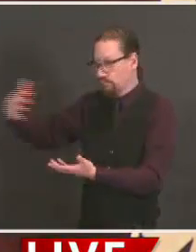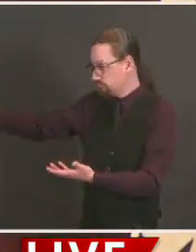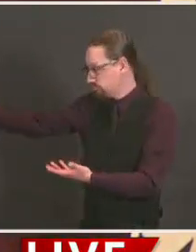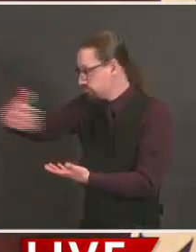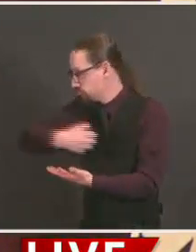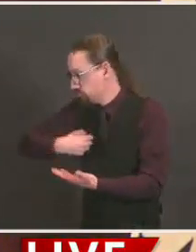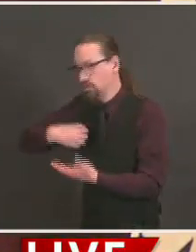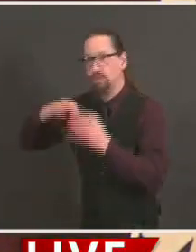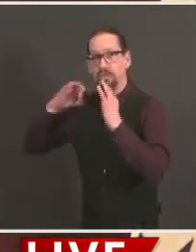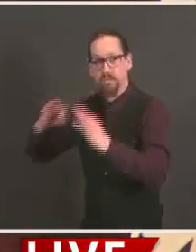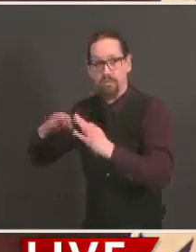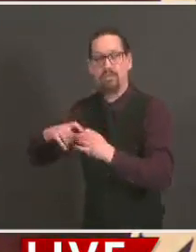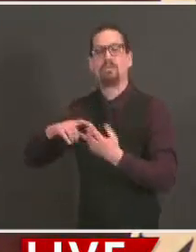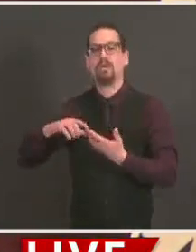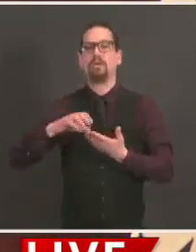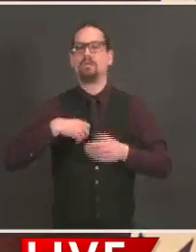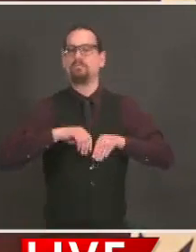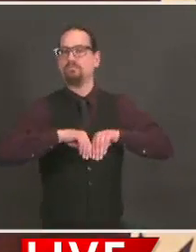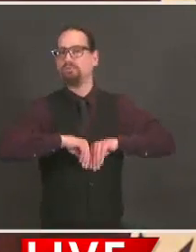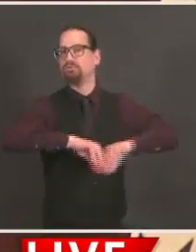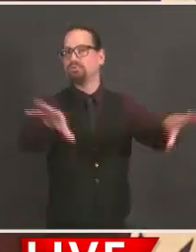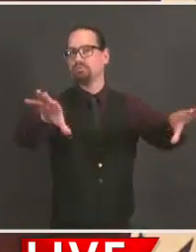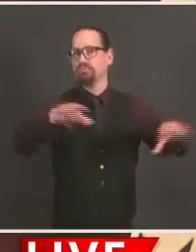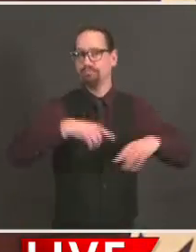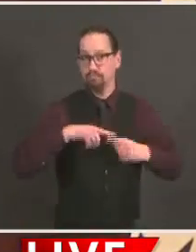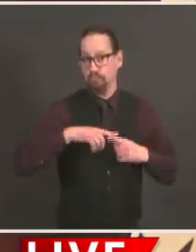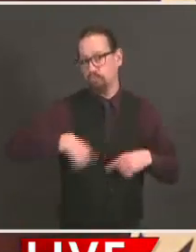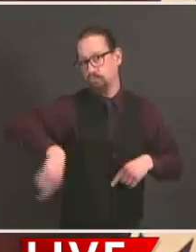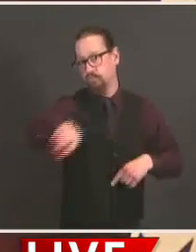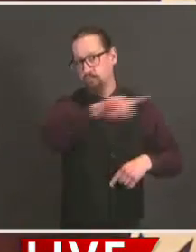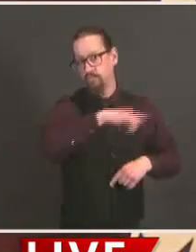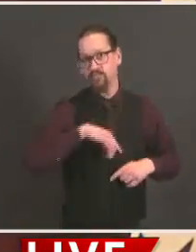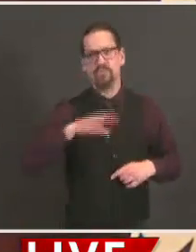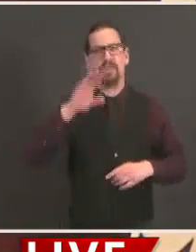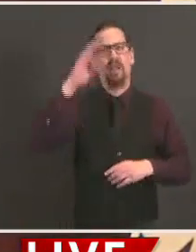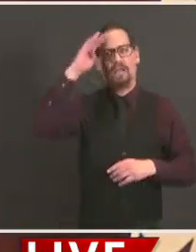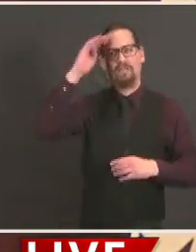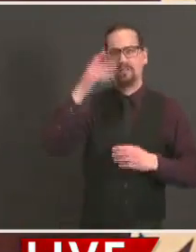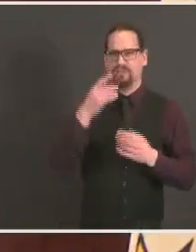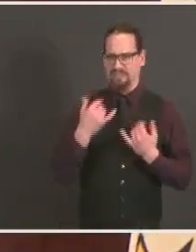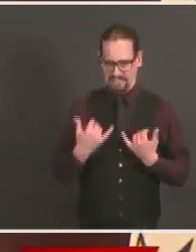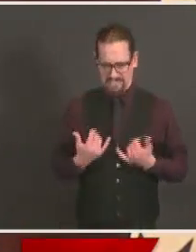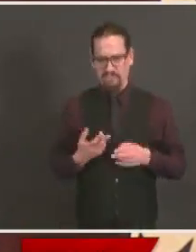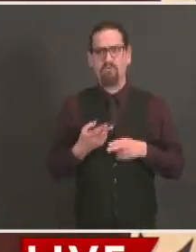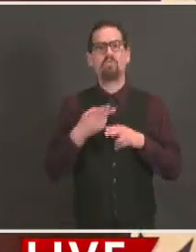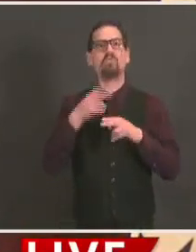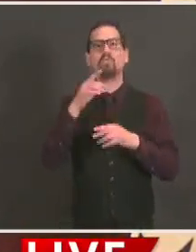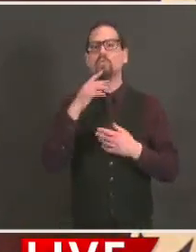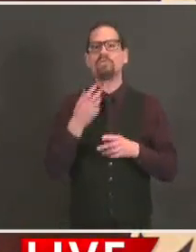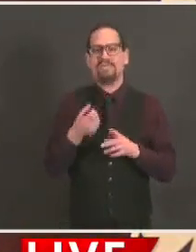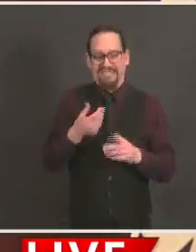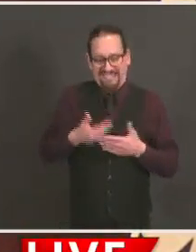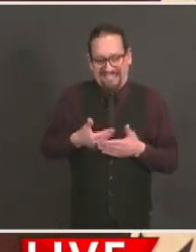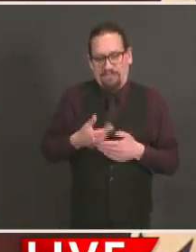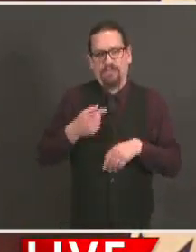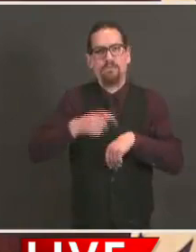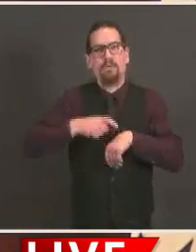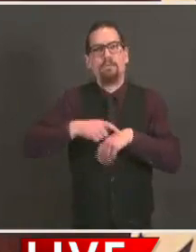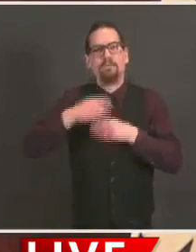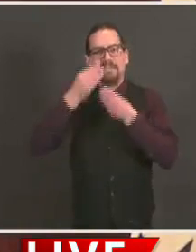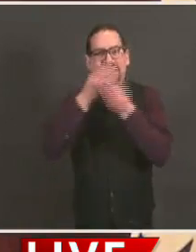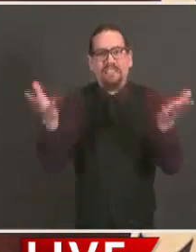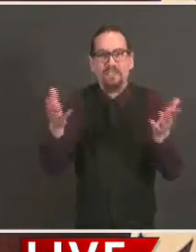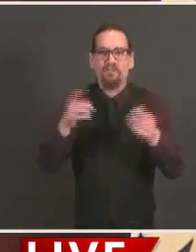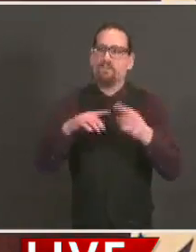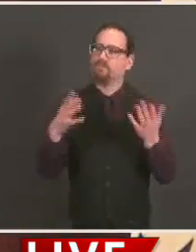Because we knew that it was bumpy, given that short notice, and because we want to prepare for continuing to do this as quickly and effectively